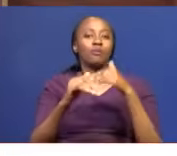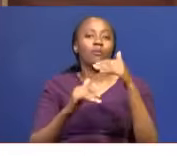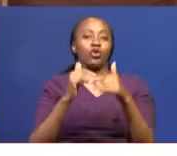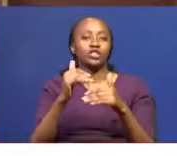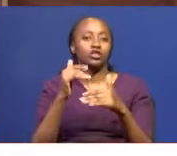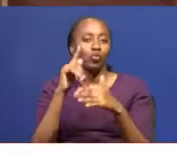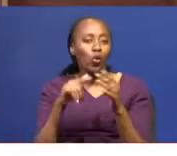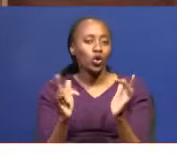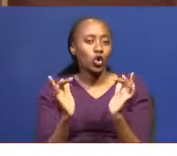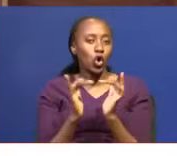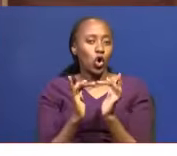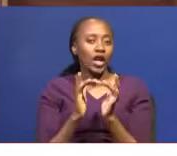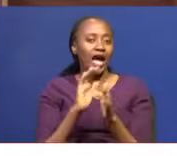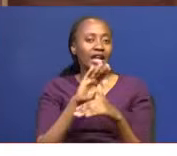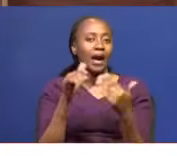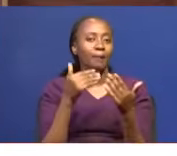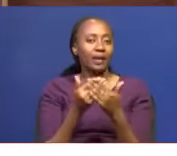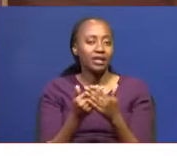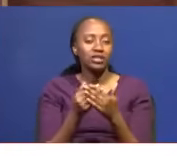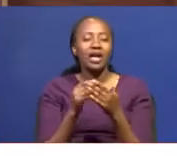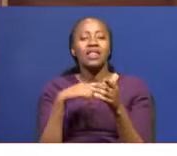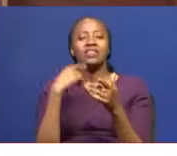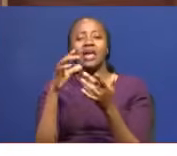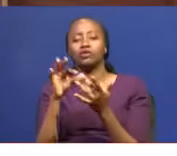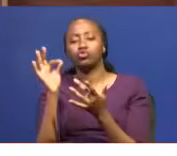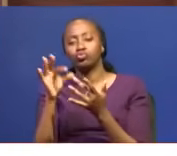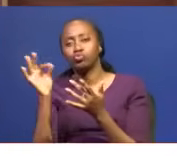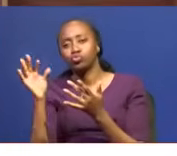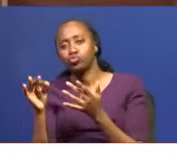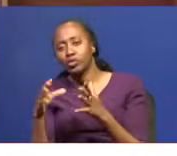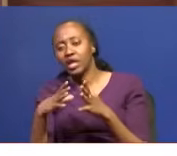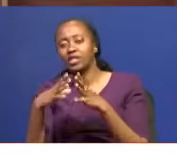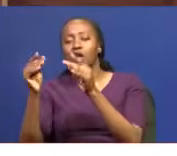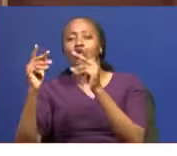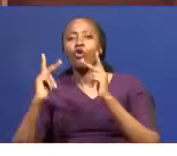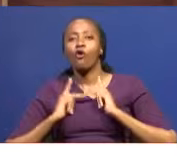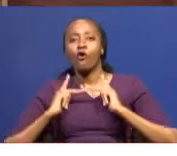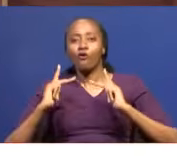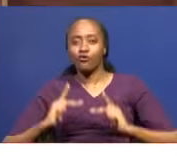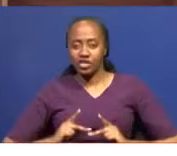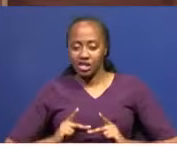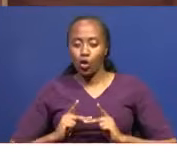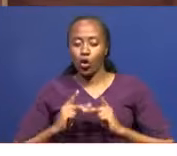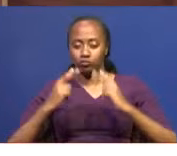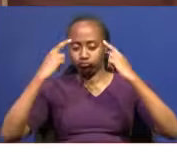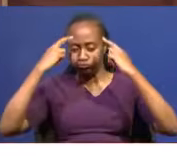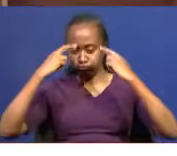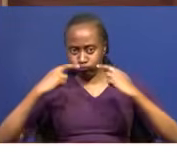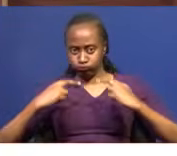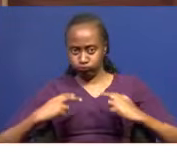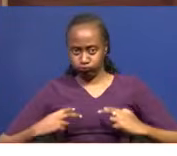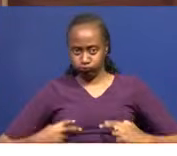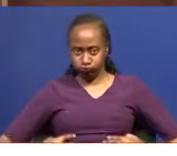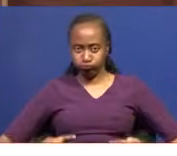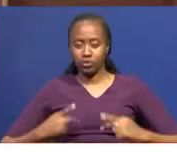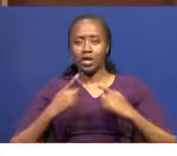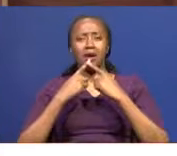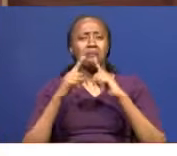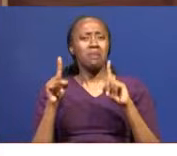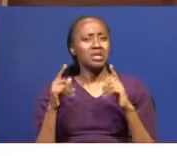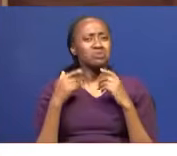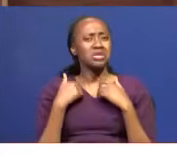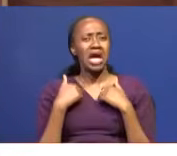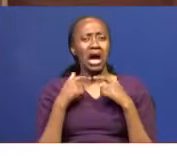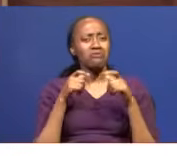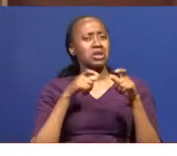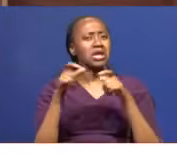and then shortlisting, and then people go for the physical examination. But the problem is we don't have the regulations in